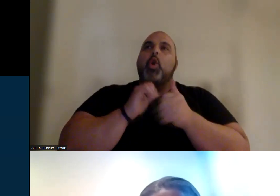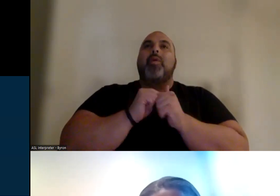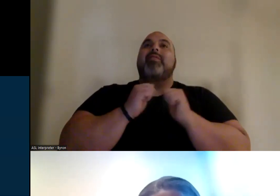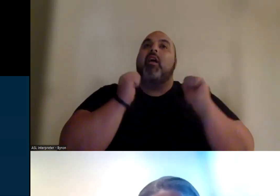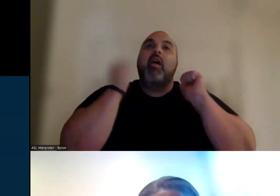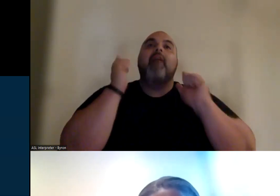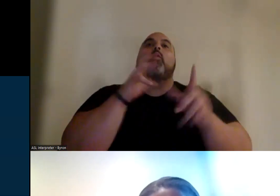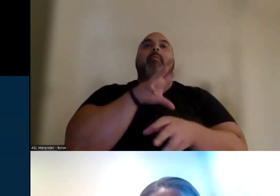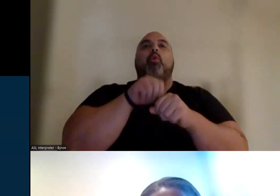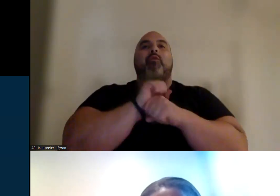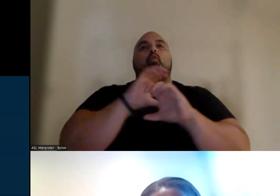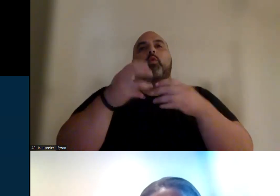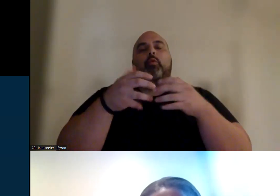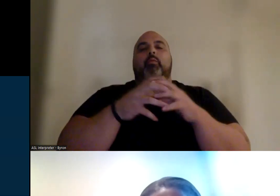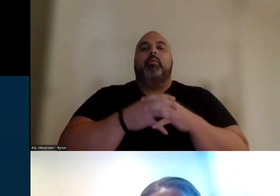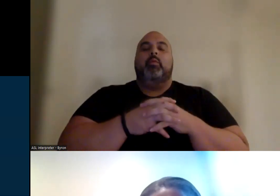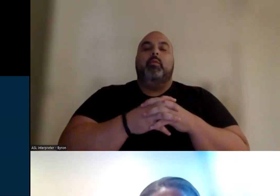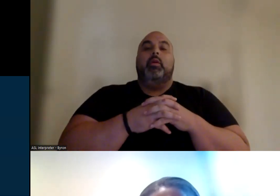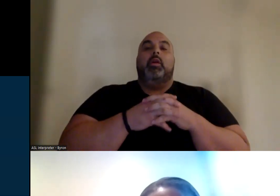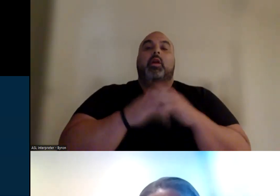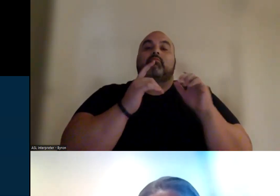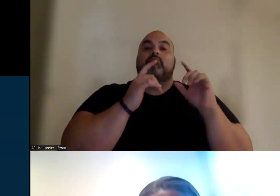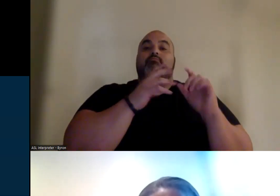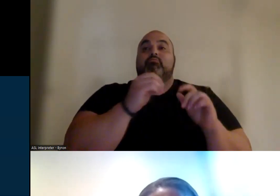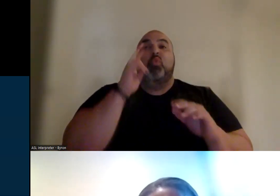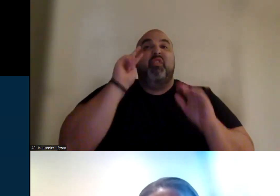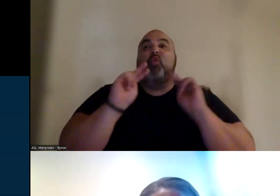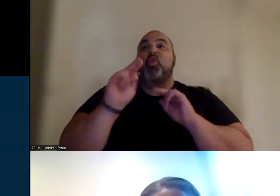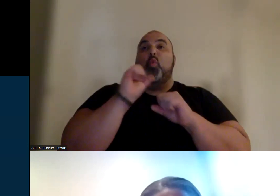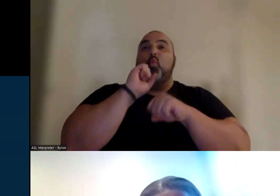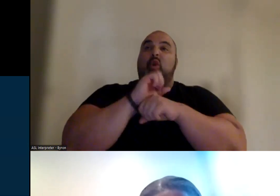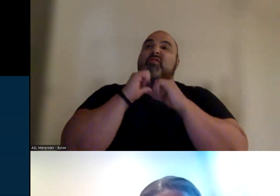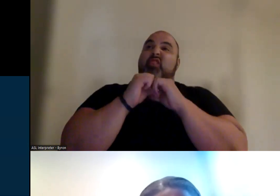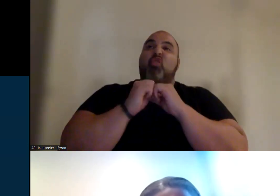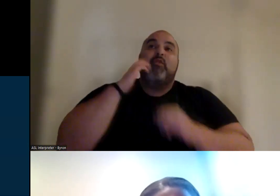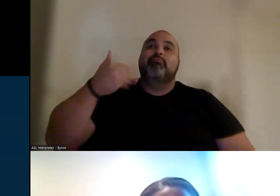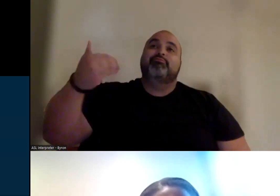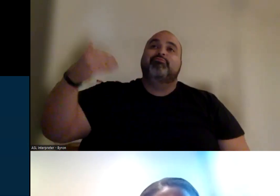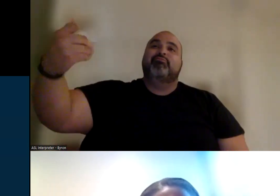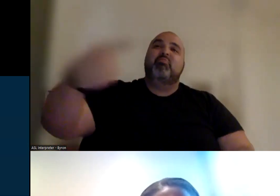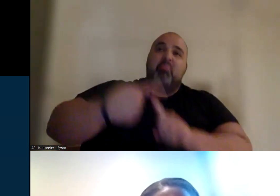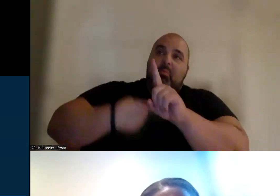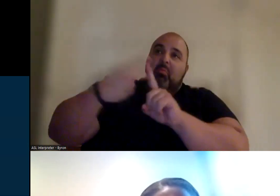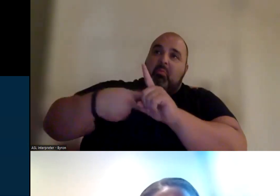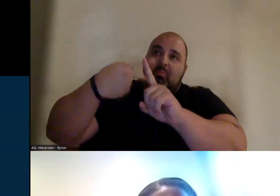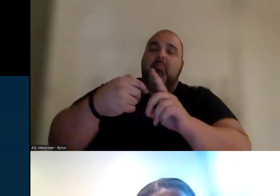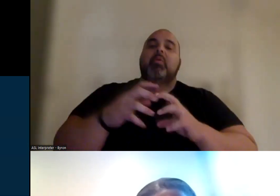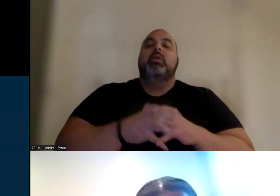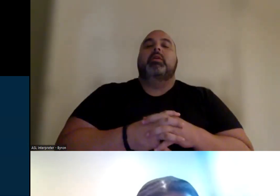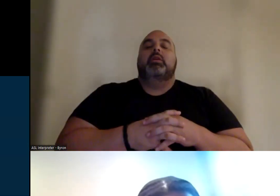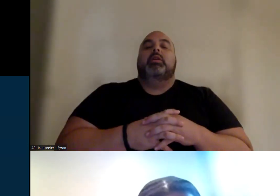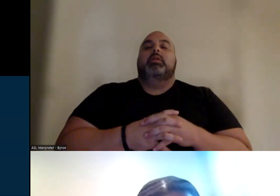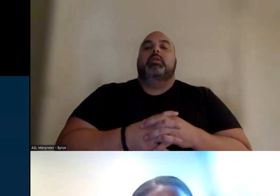who's part of the work group, and we look forward to working together over the next few months. Um,